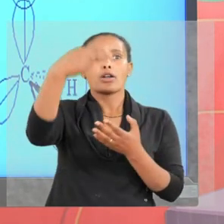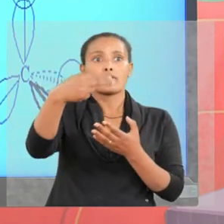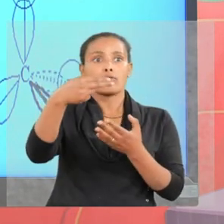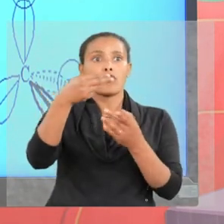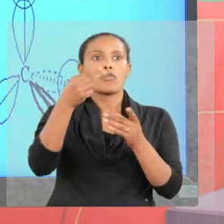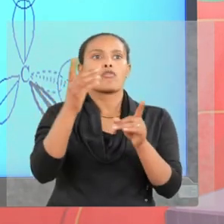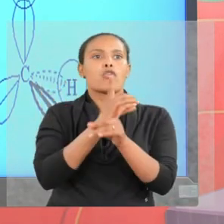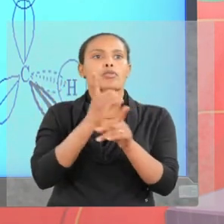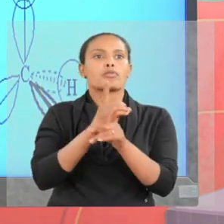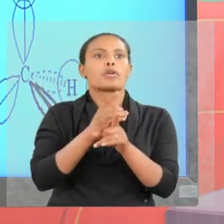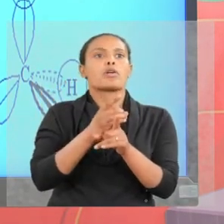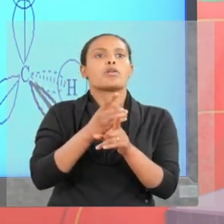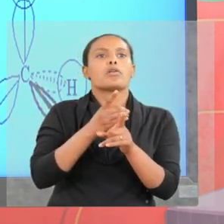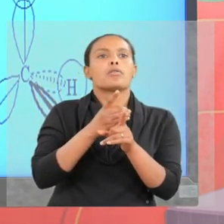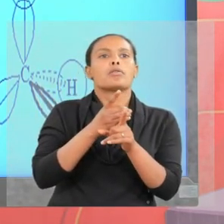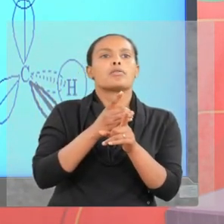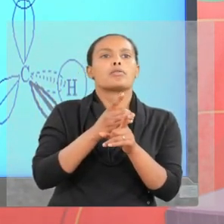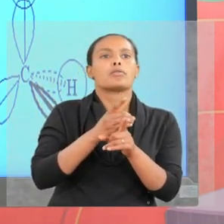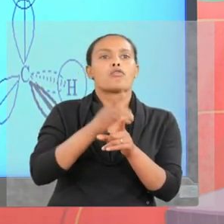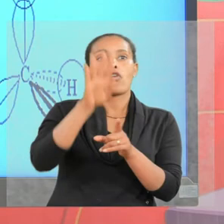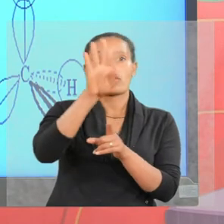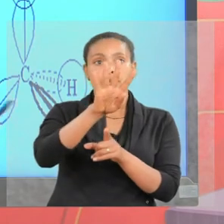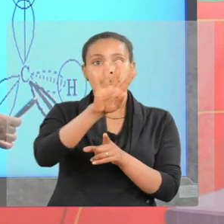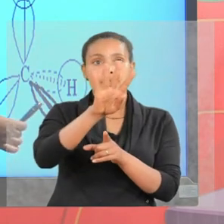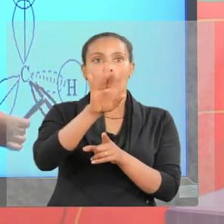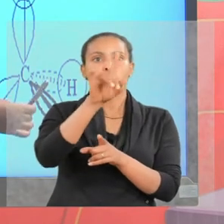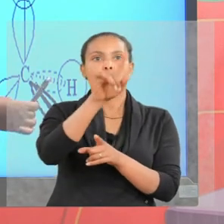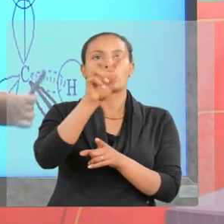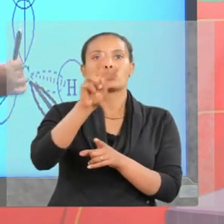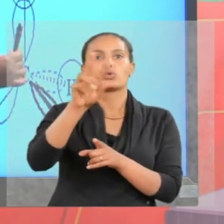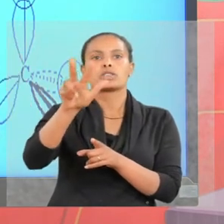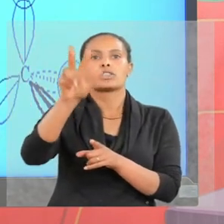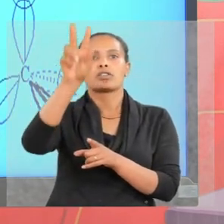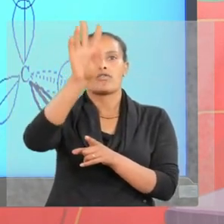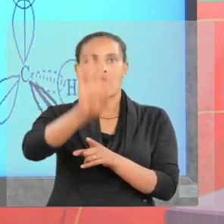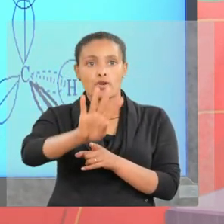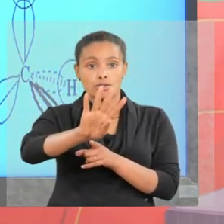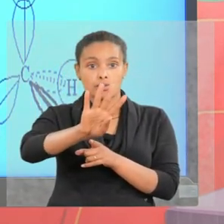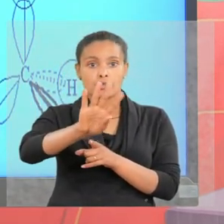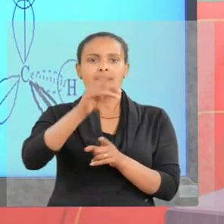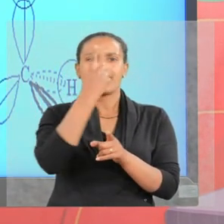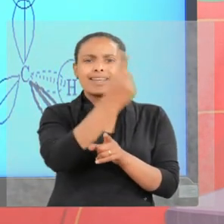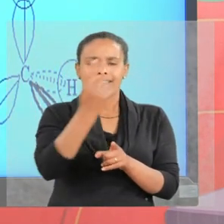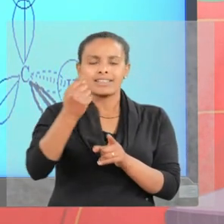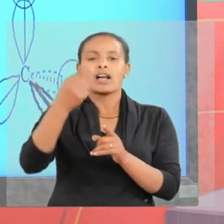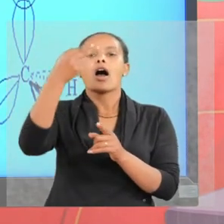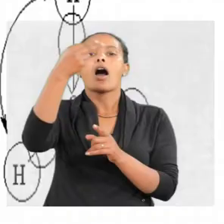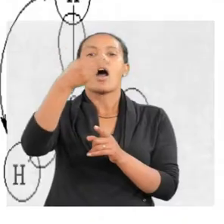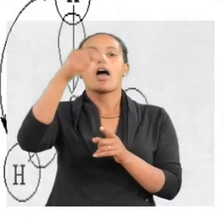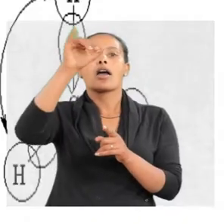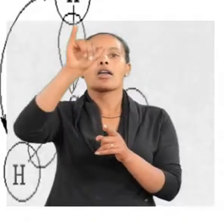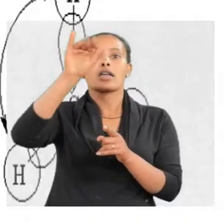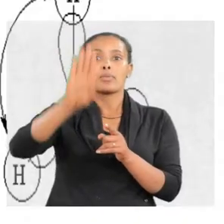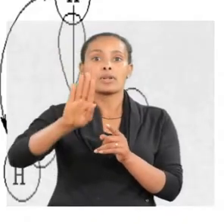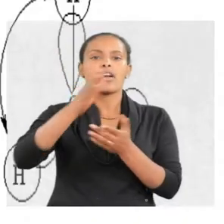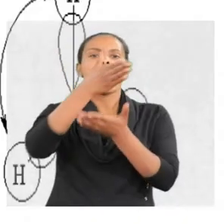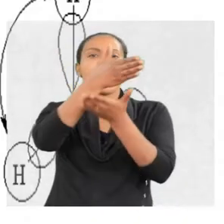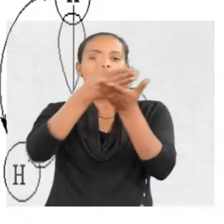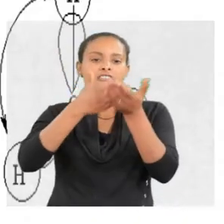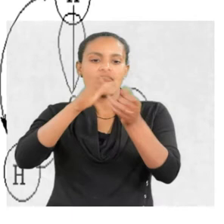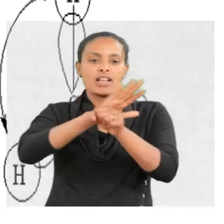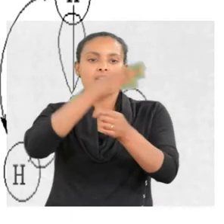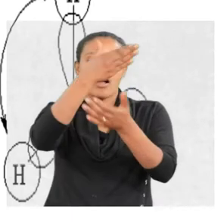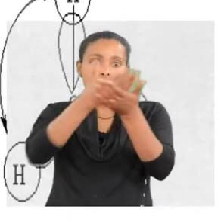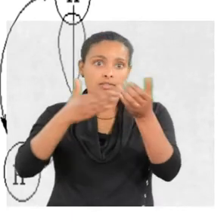formed? 4 hybrid orbitals are formed. 1, 2, 3, 4. Each hybrid orbital is half-filled. Now